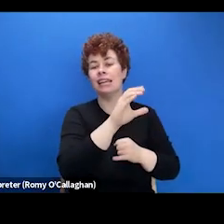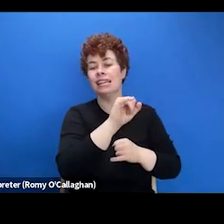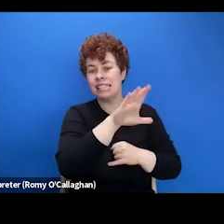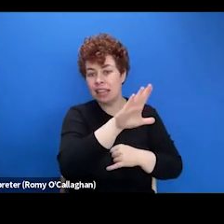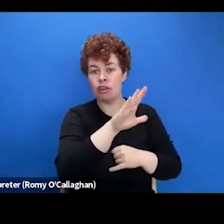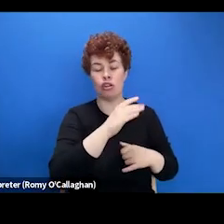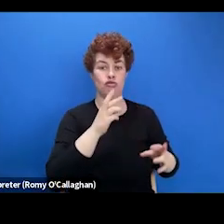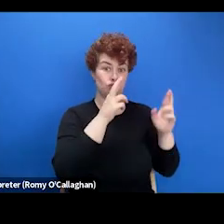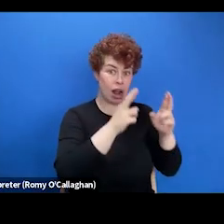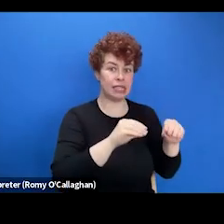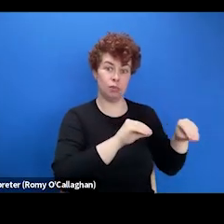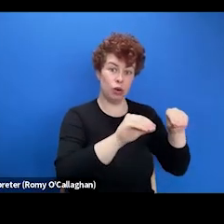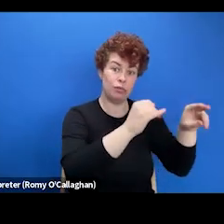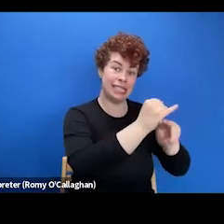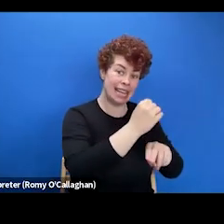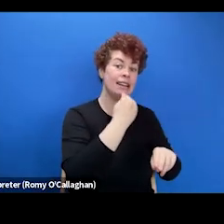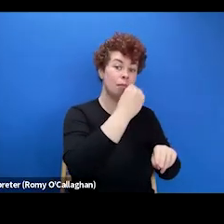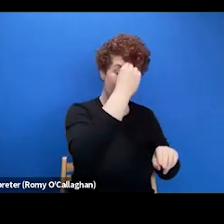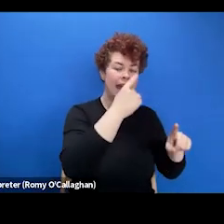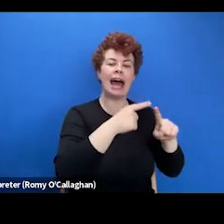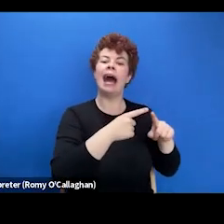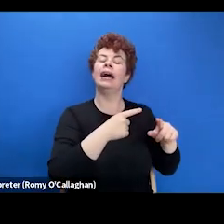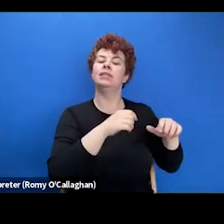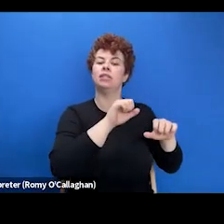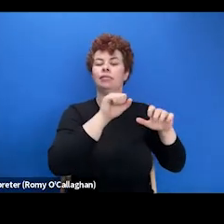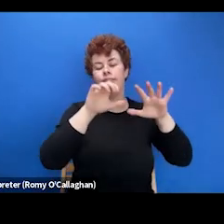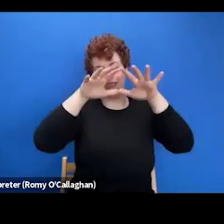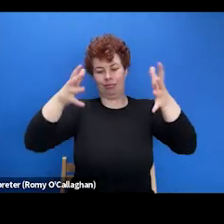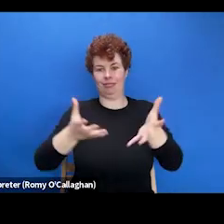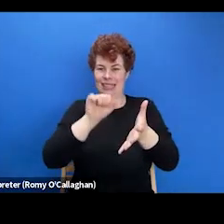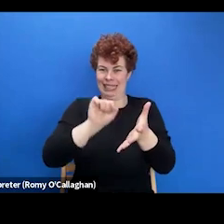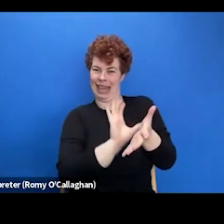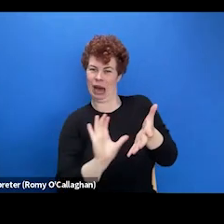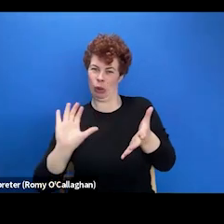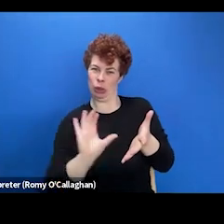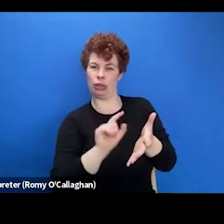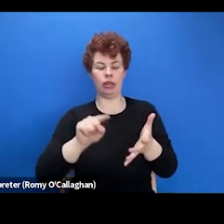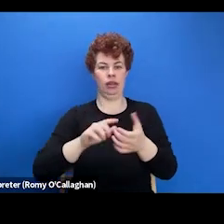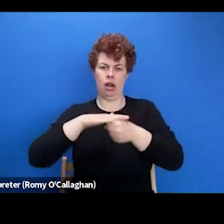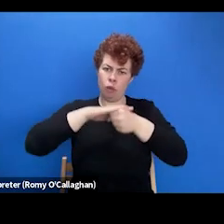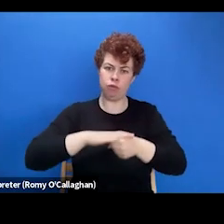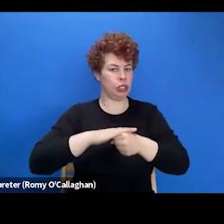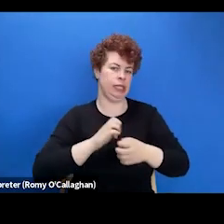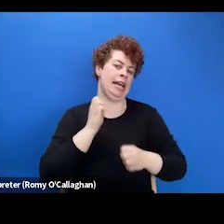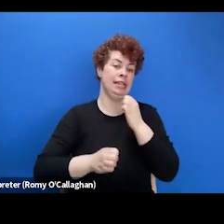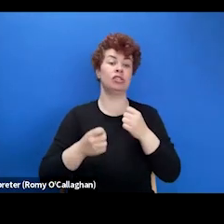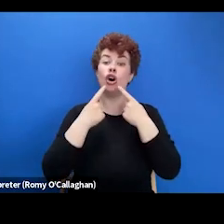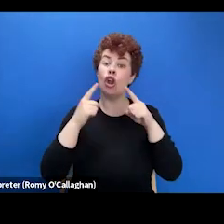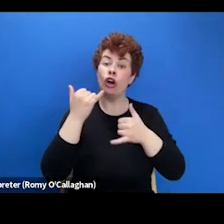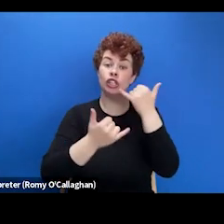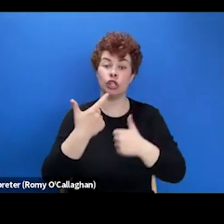other struggles in the Global South against colonialism and oppression. And it was launched in